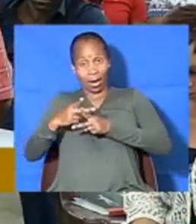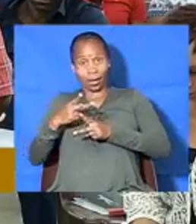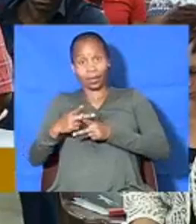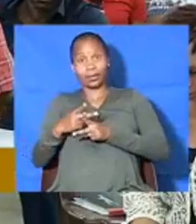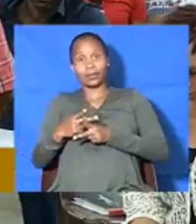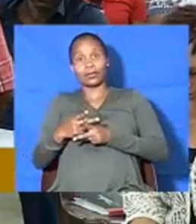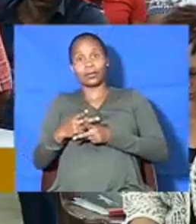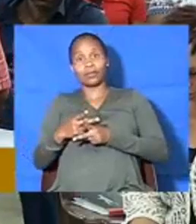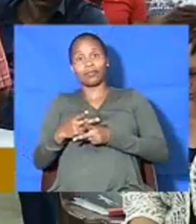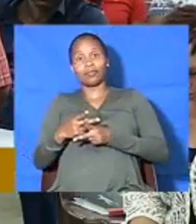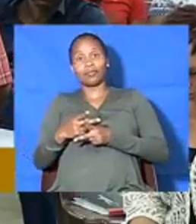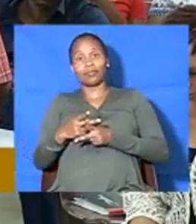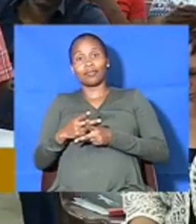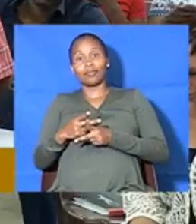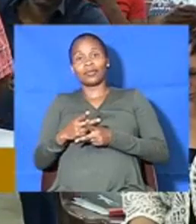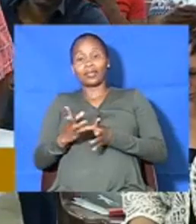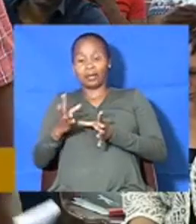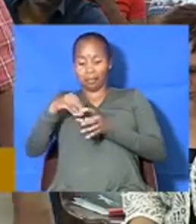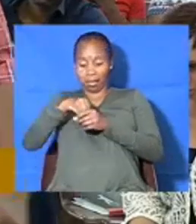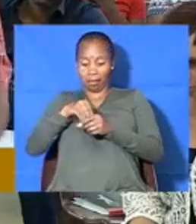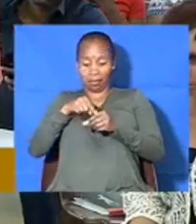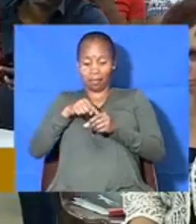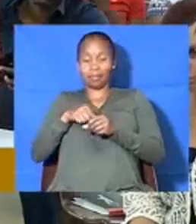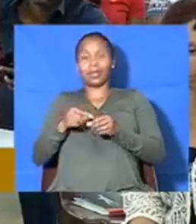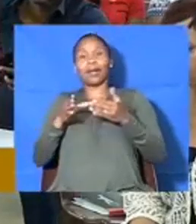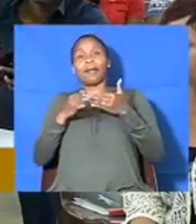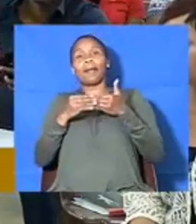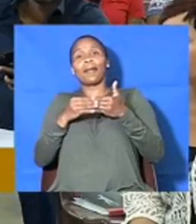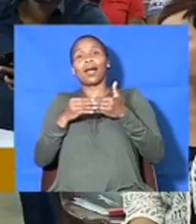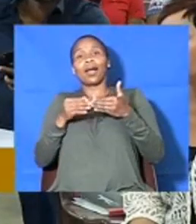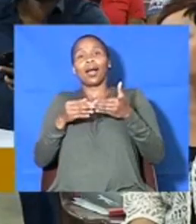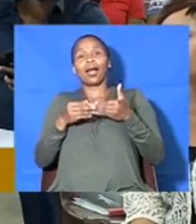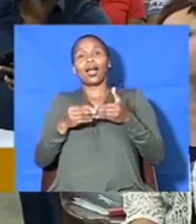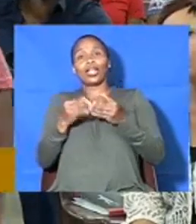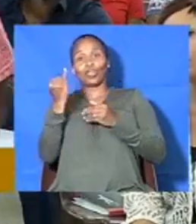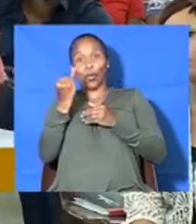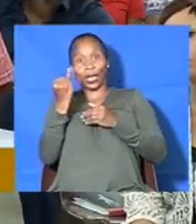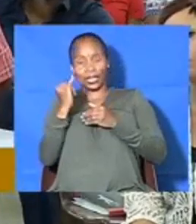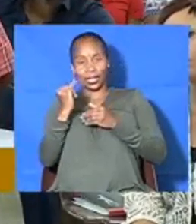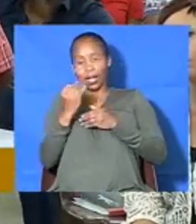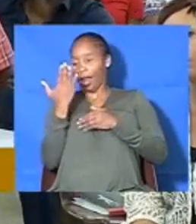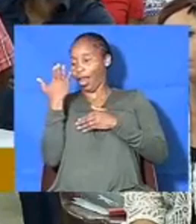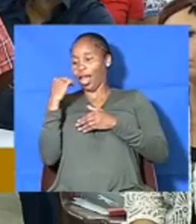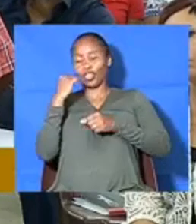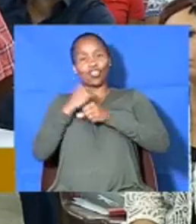our country concerning air pollution and global warming.